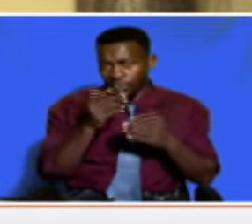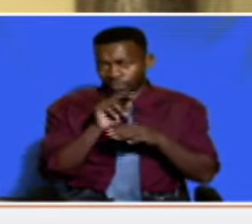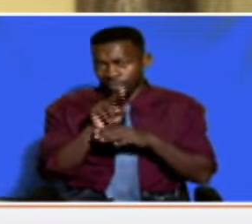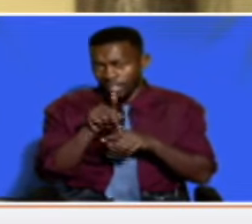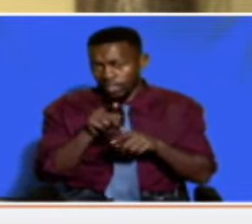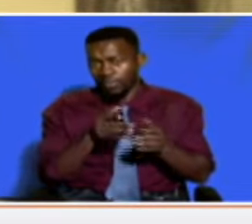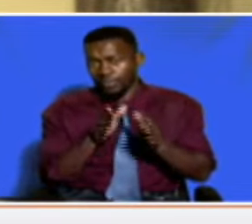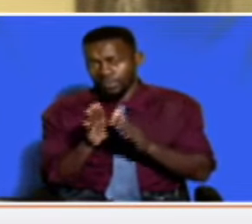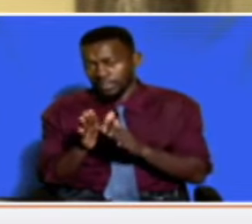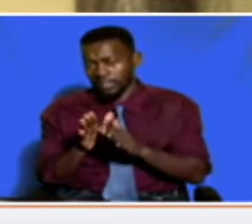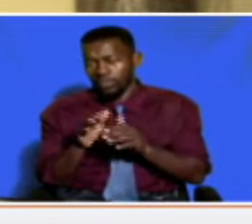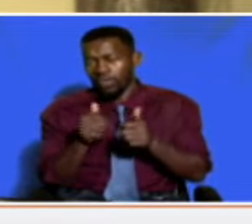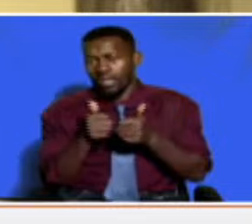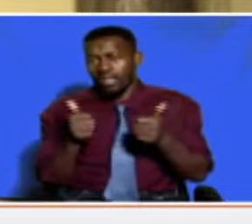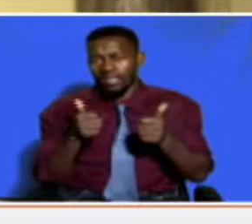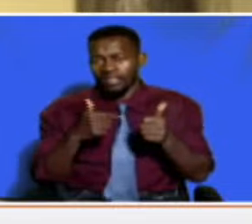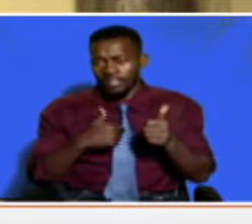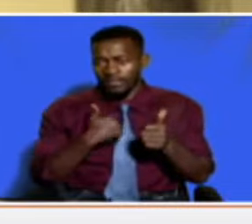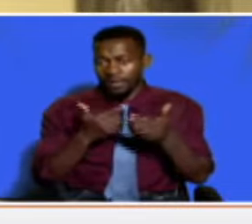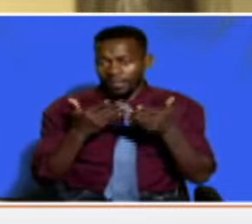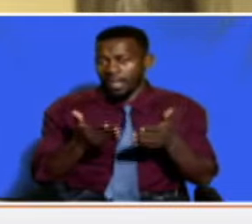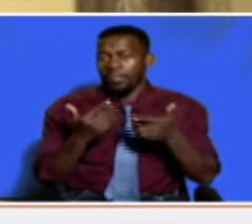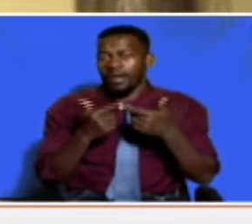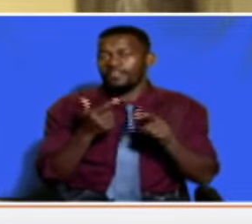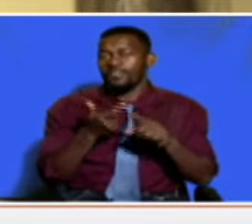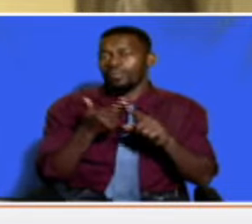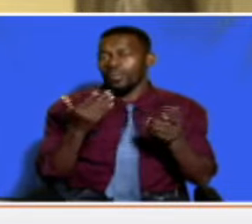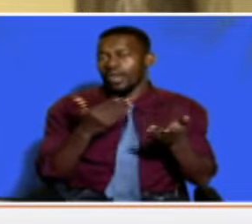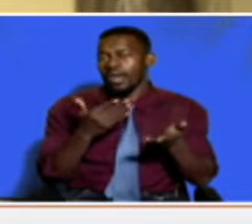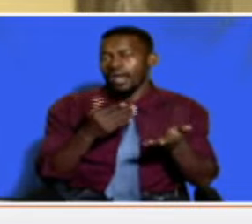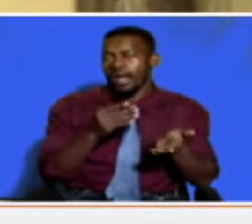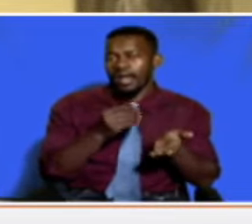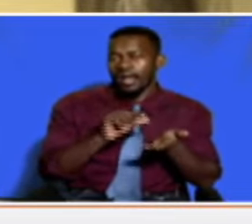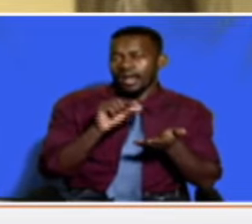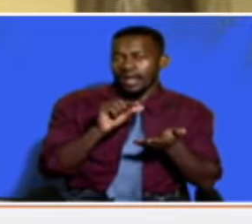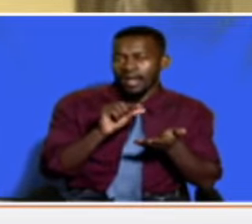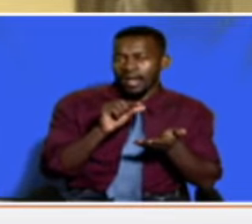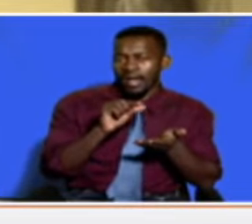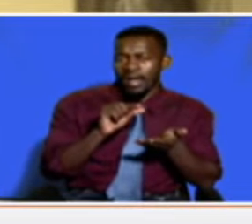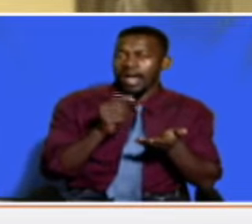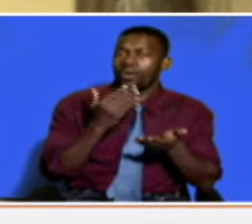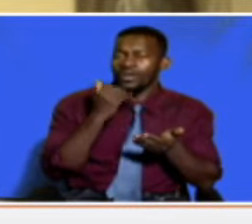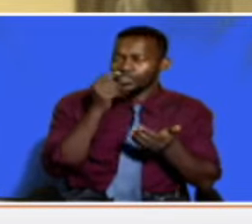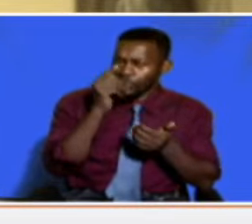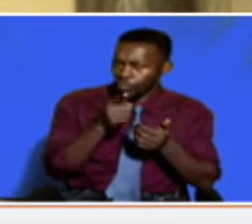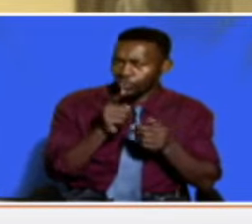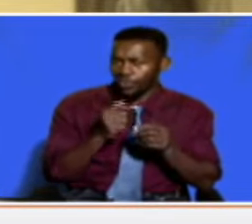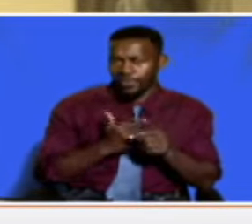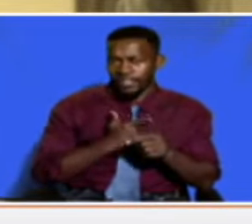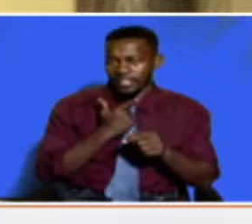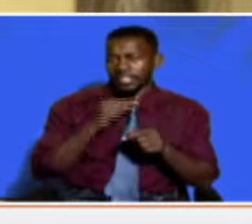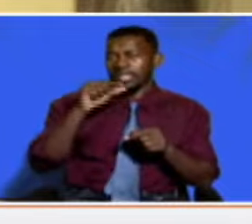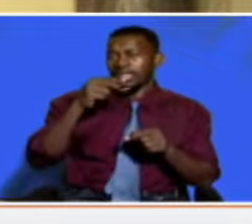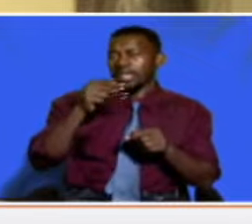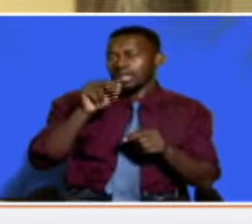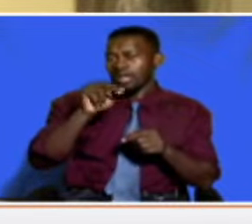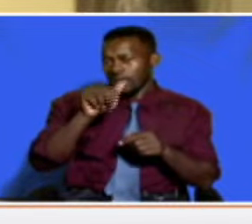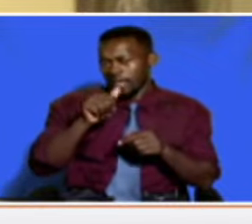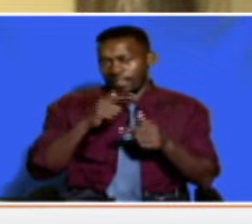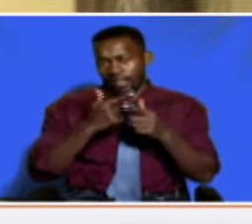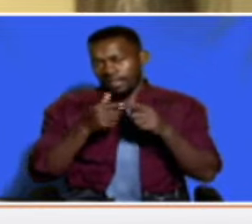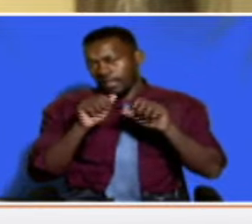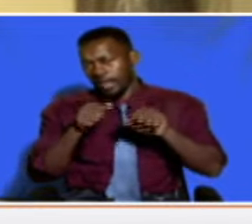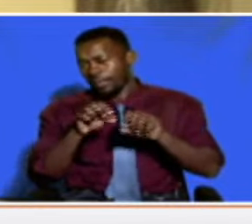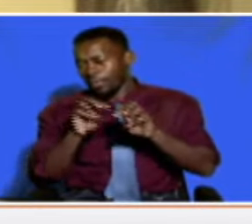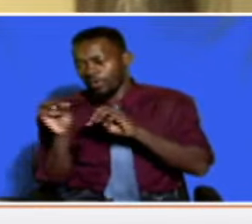again, me, I'm here as a Ghanaian. Yeah. I would love for you as a Kenyan to also explore Ghana. Right. And then have that ease of movement and